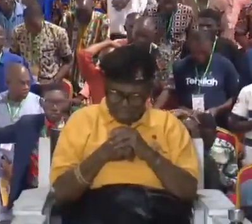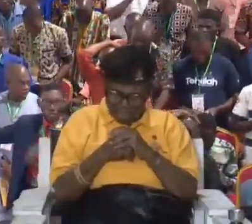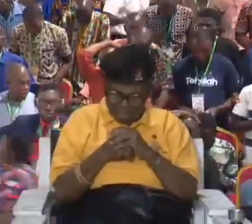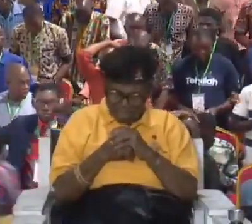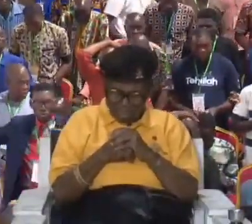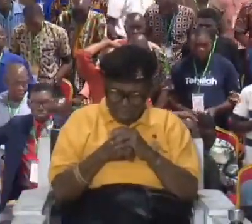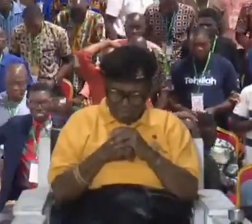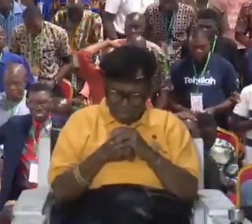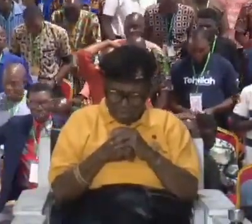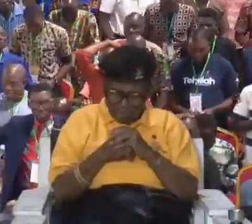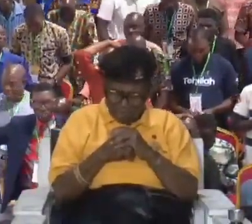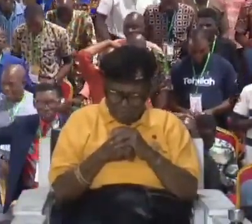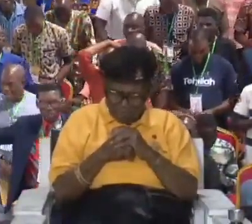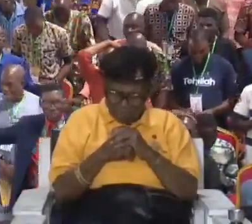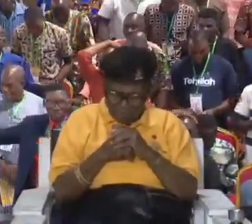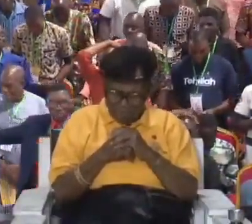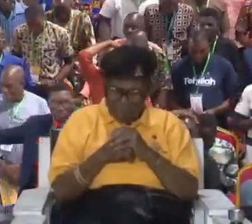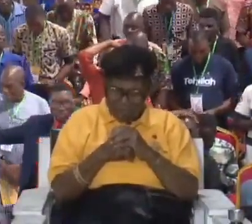Mighty Lord.